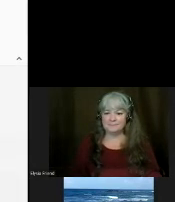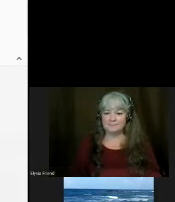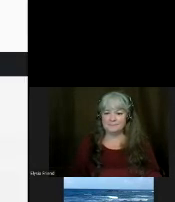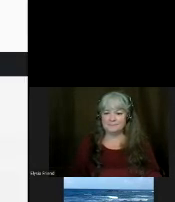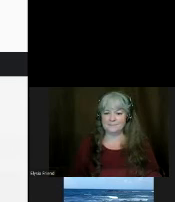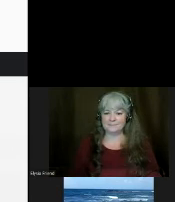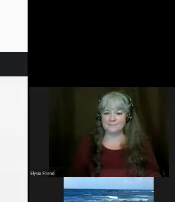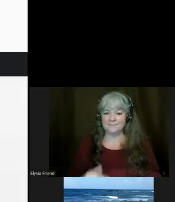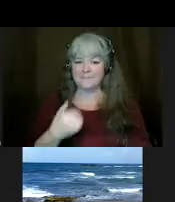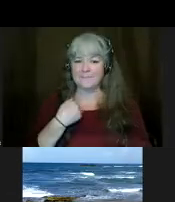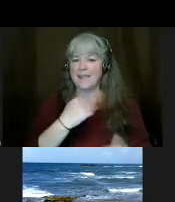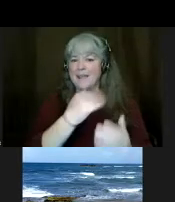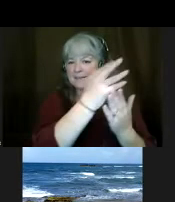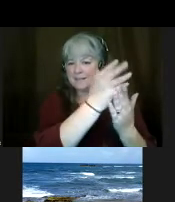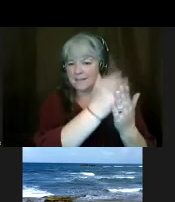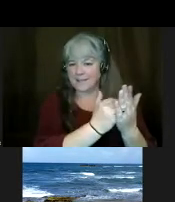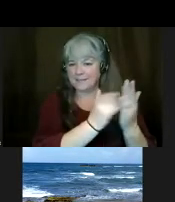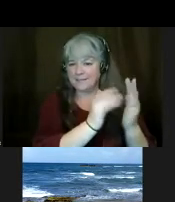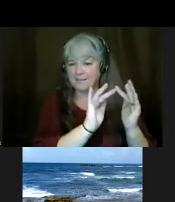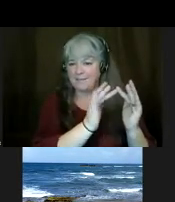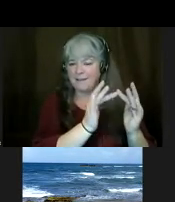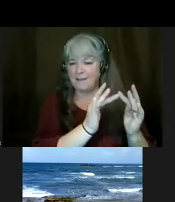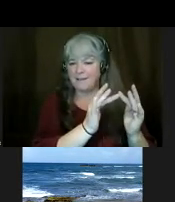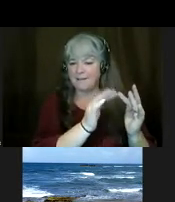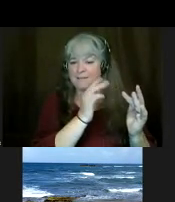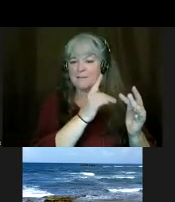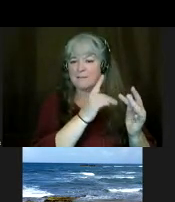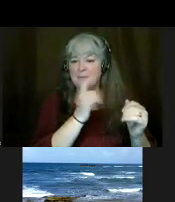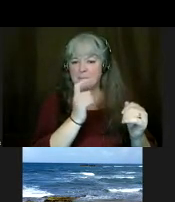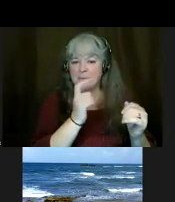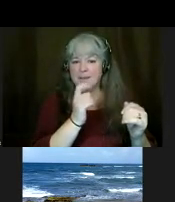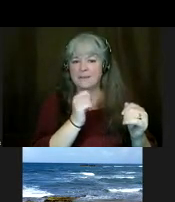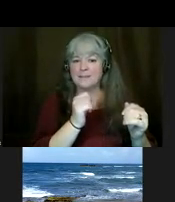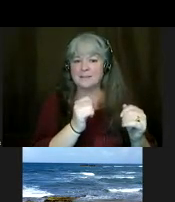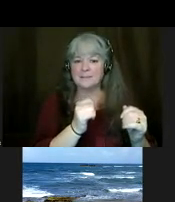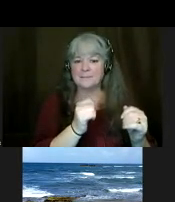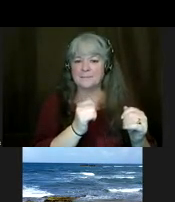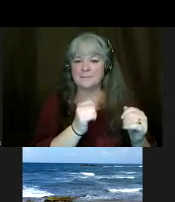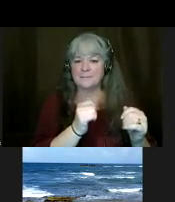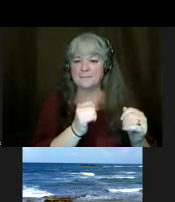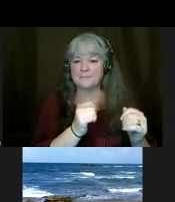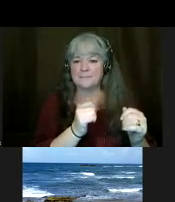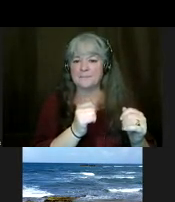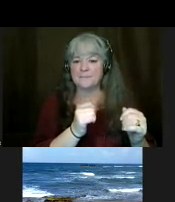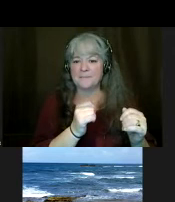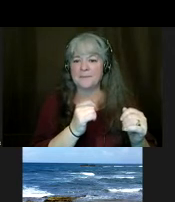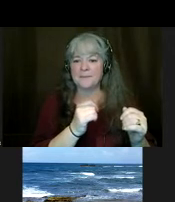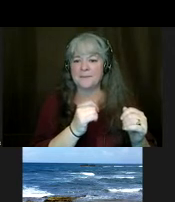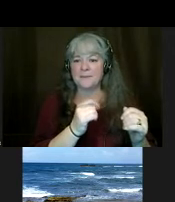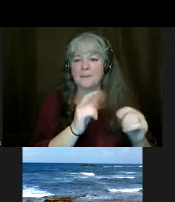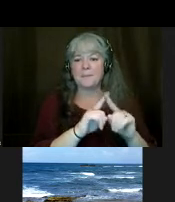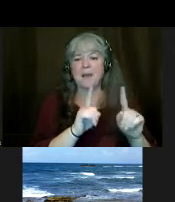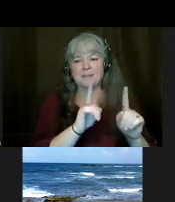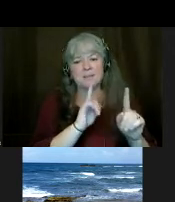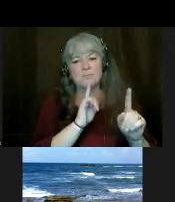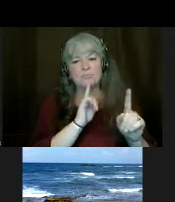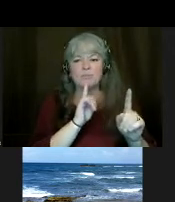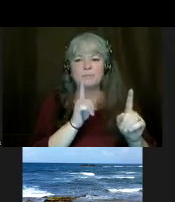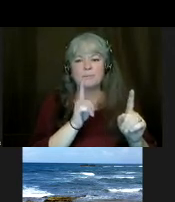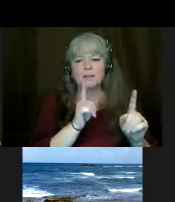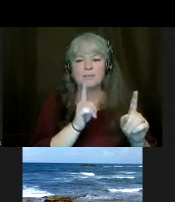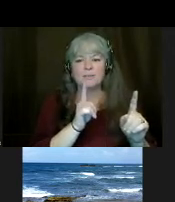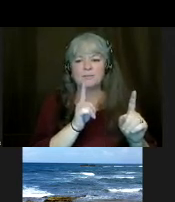this online because it was quicker, but pretty much what